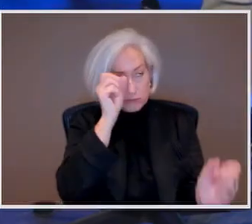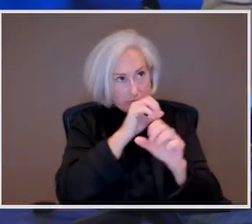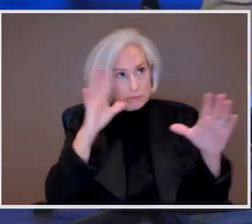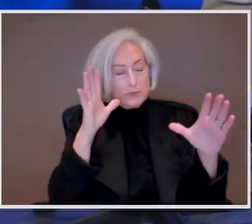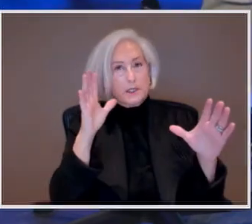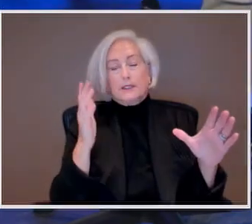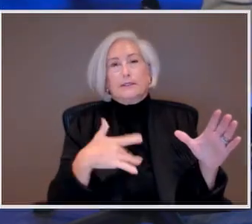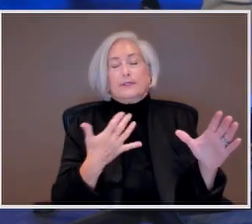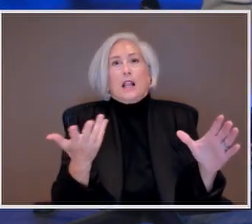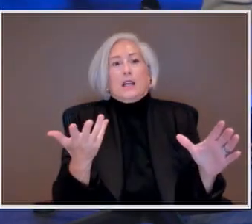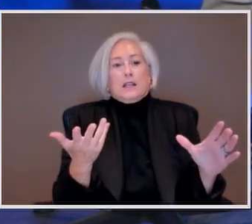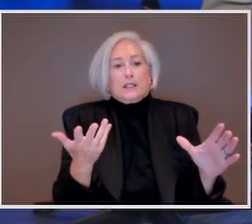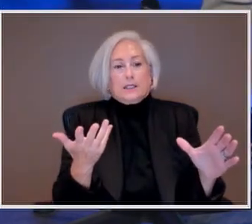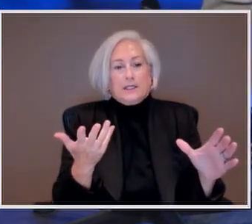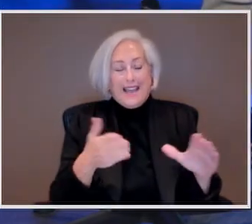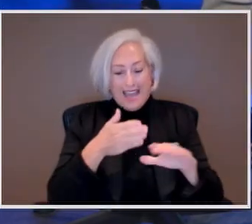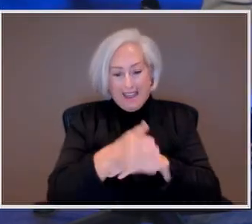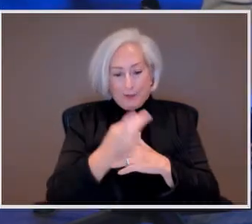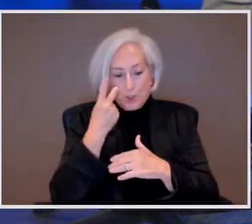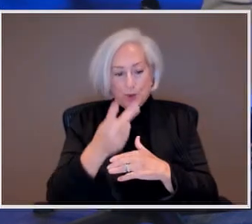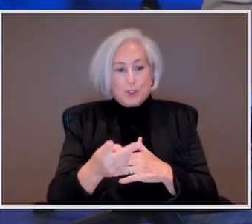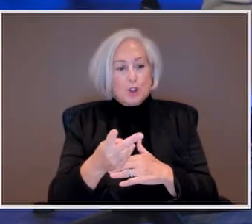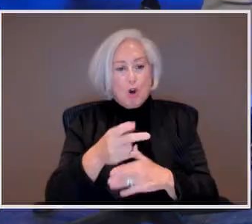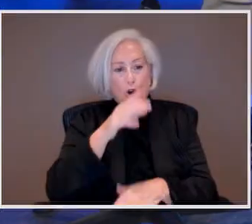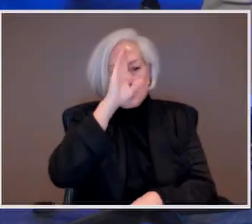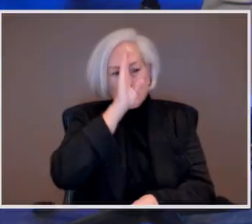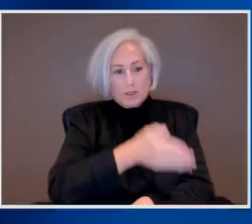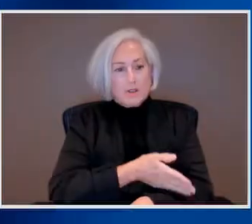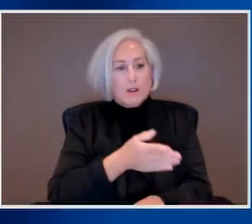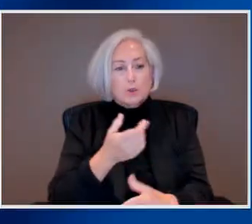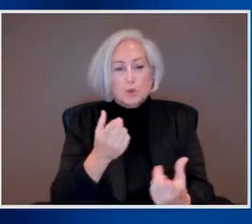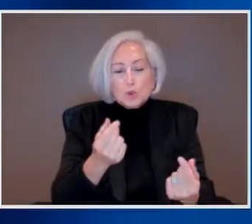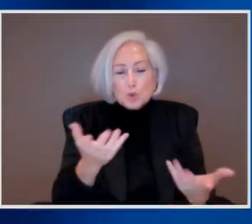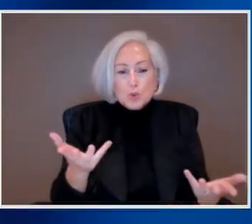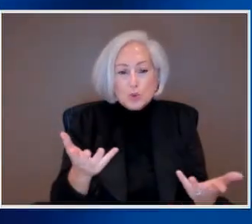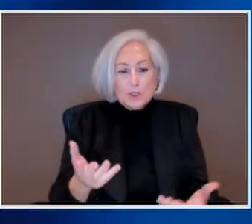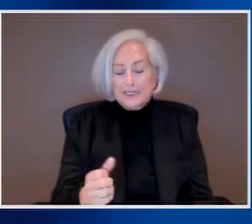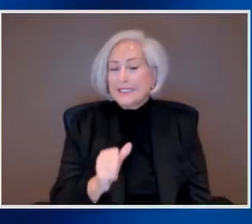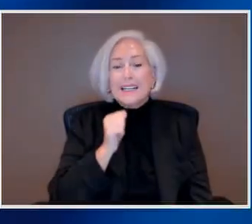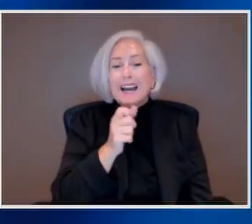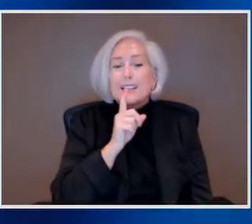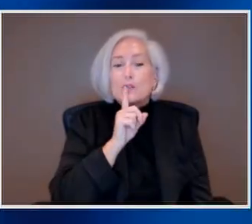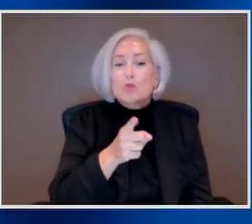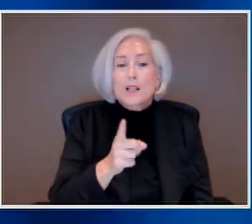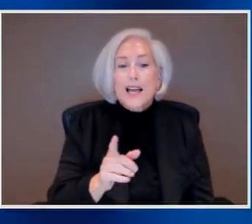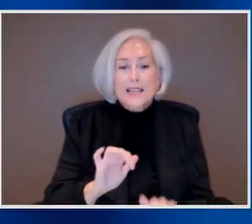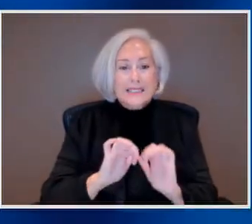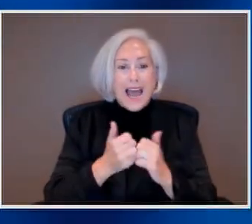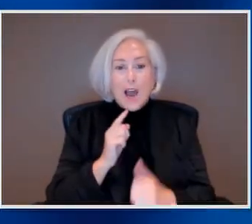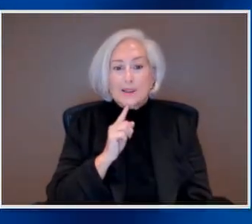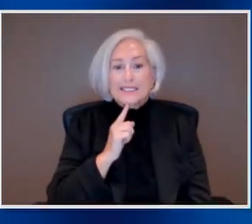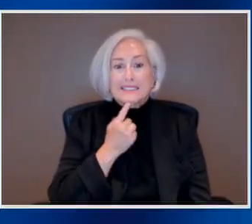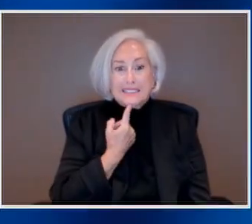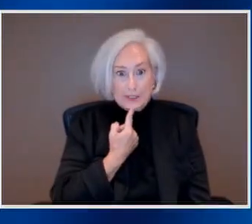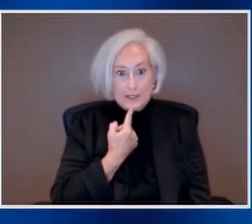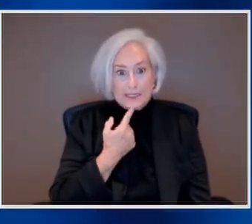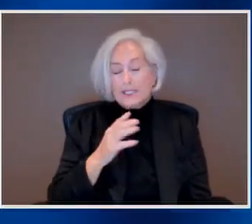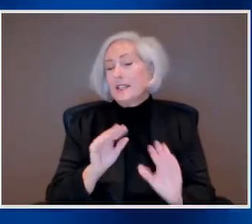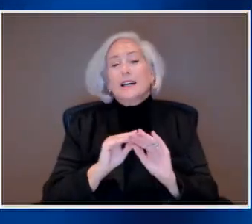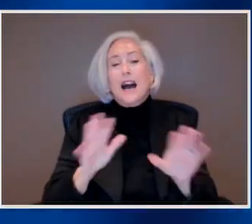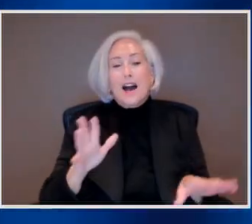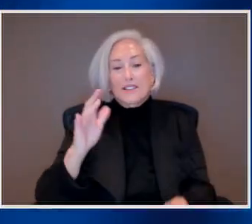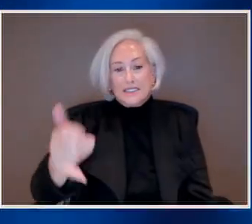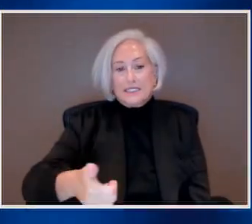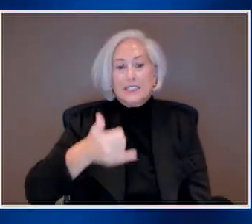for the first time after that injury? Well, I didn't realize how significant it was in the very beginning. Obviously, I got a phone call,